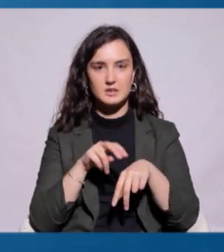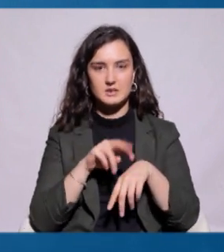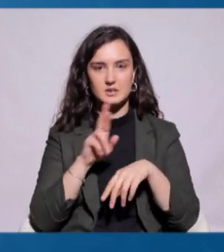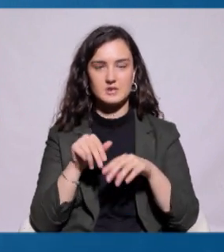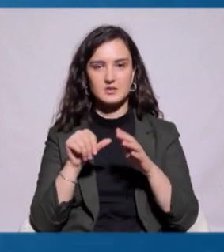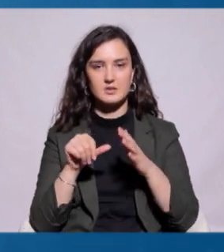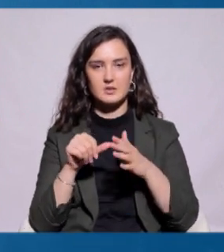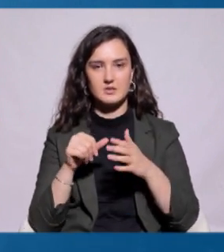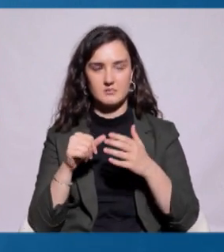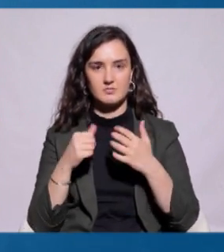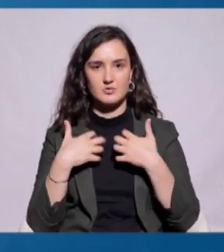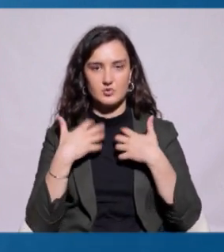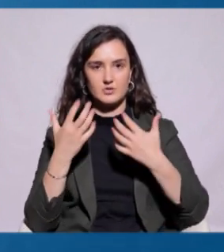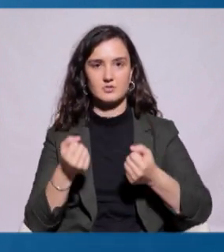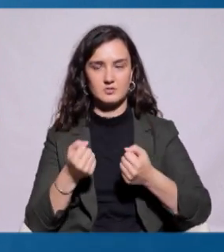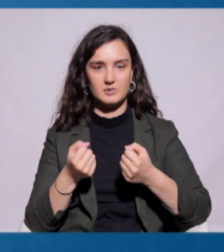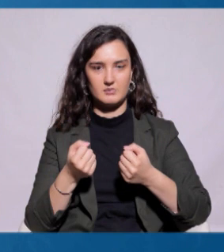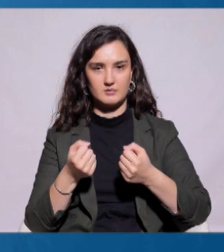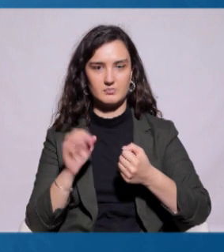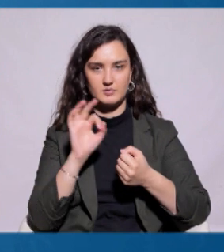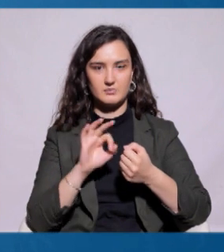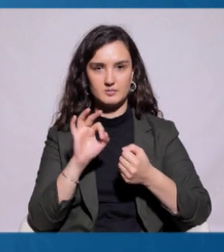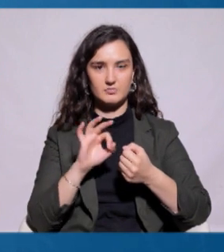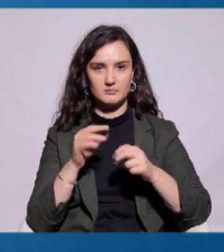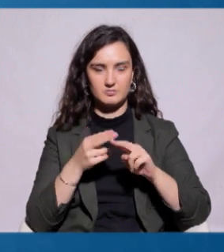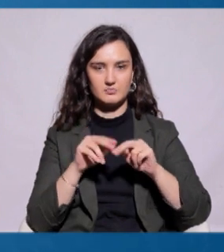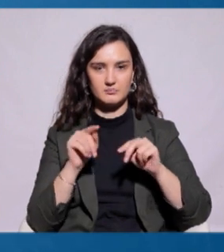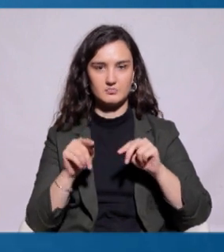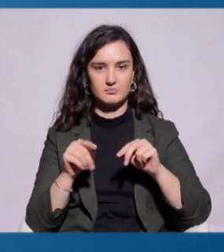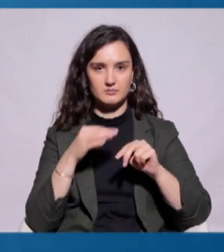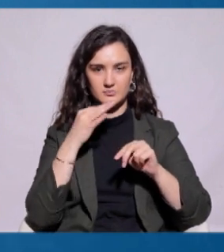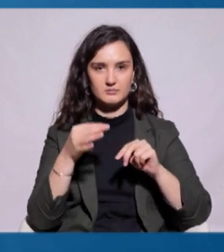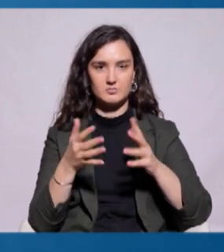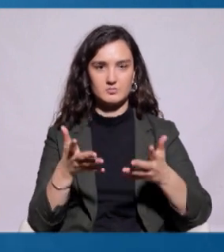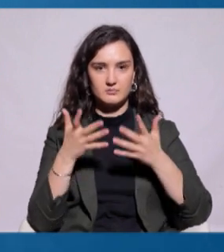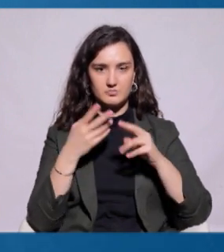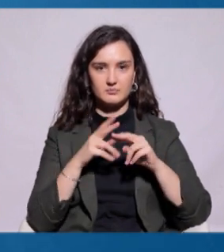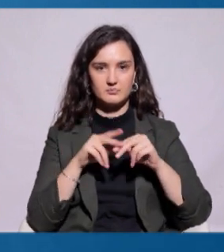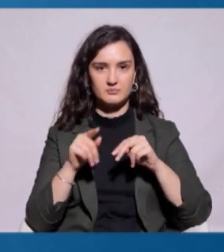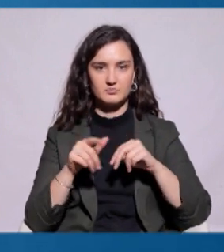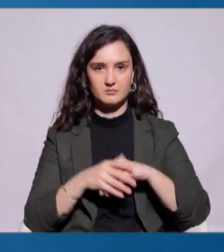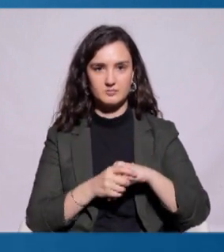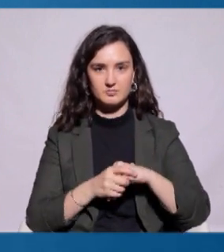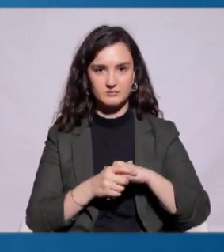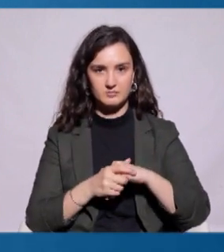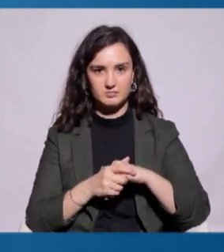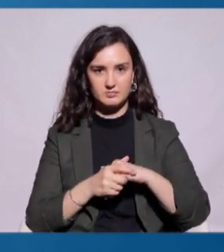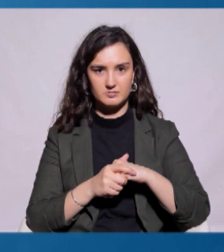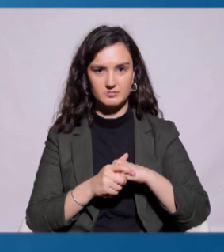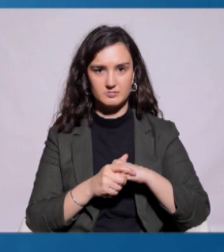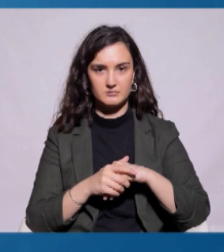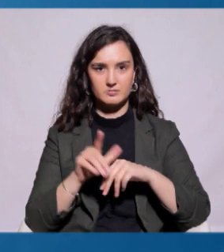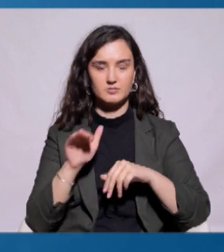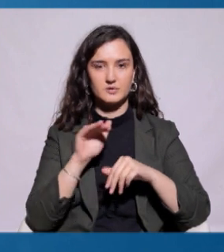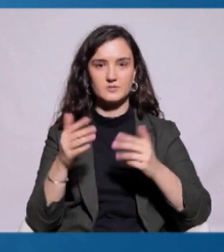and healthcare. Medicine, healthcare, the answer is quite obvious, isn't it, Mr. Carter? Yes, Miss Sophie, it